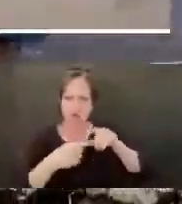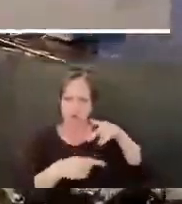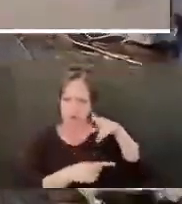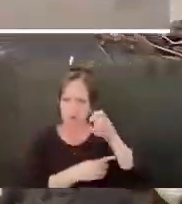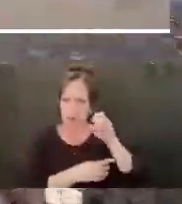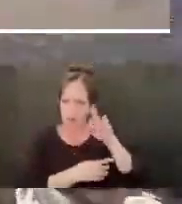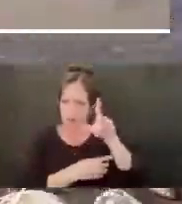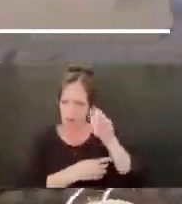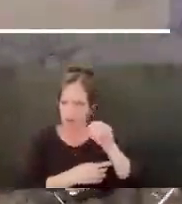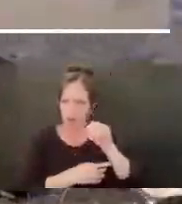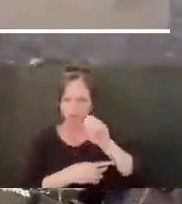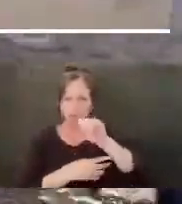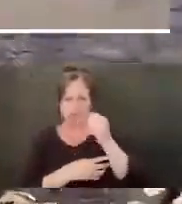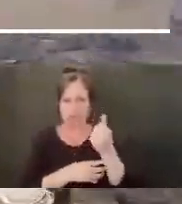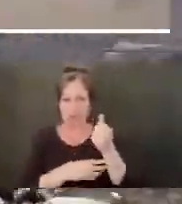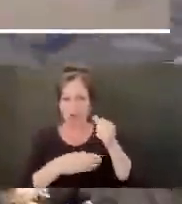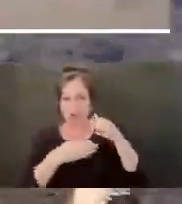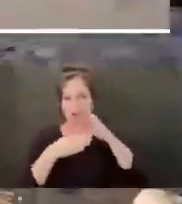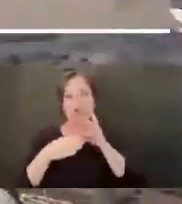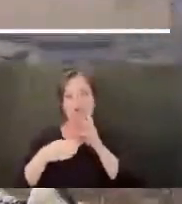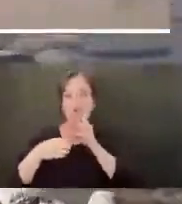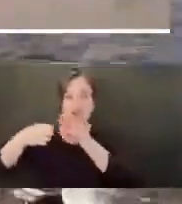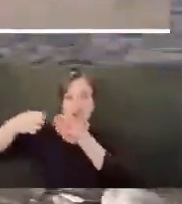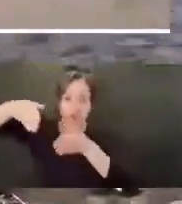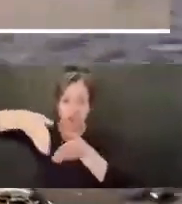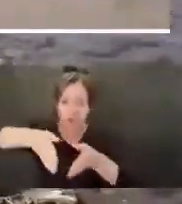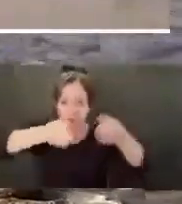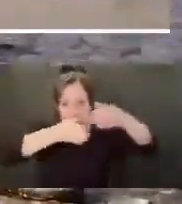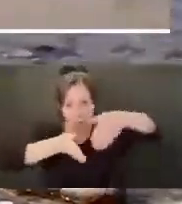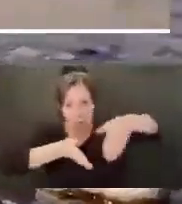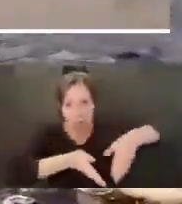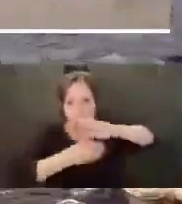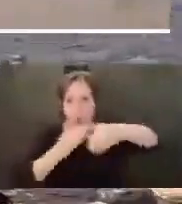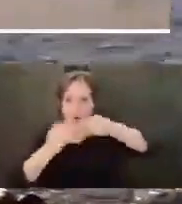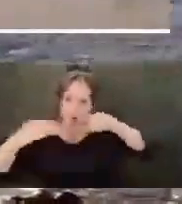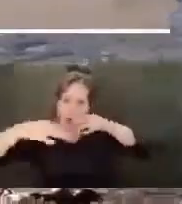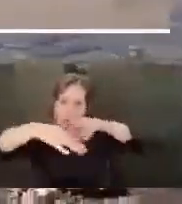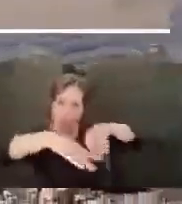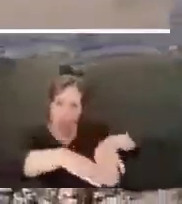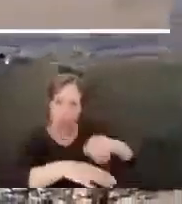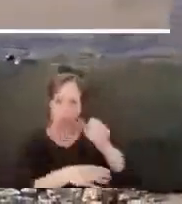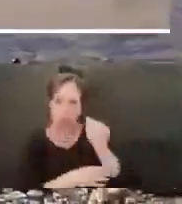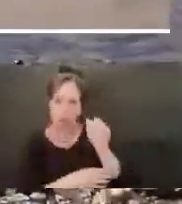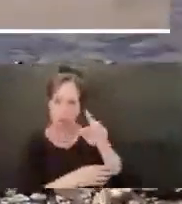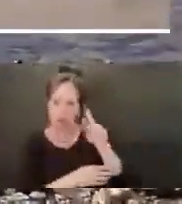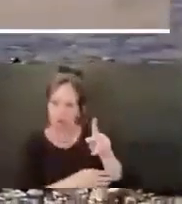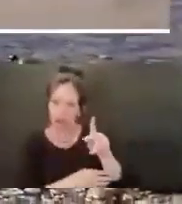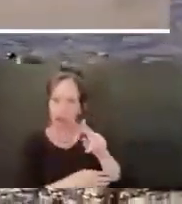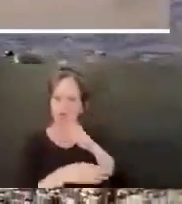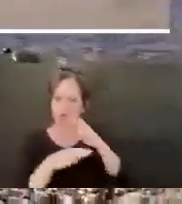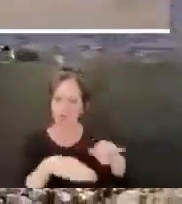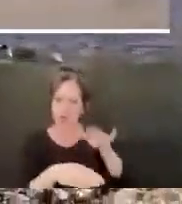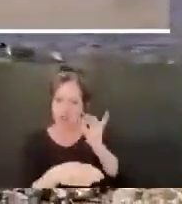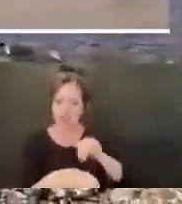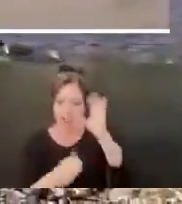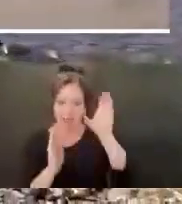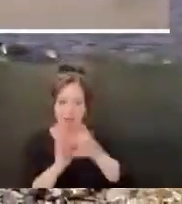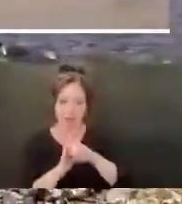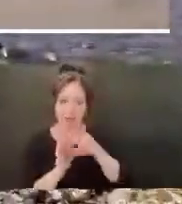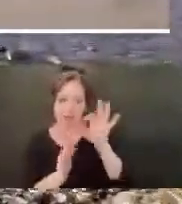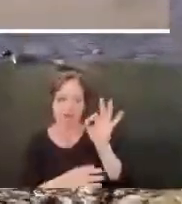Lots of other streams and rivers also flow into the Arkansas River. Here is a picture of Fountain Creek as it enters the